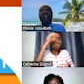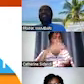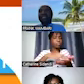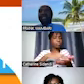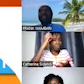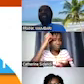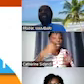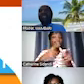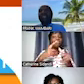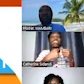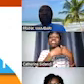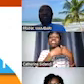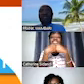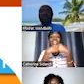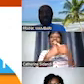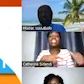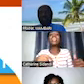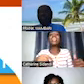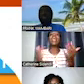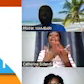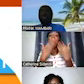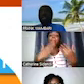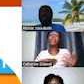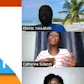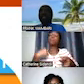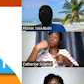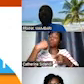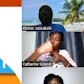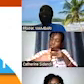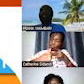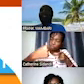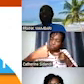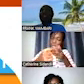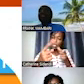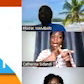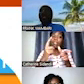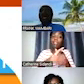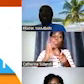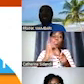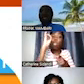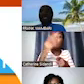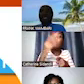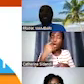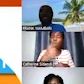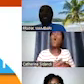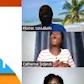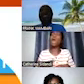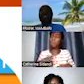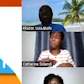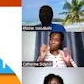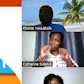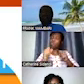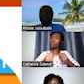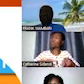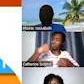challenges are going to help me to move on. And you'll be willing to say, you know what, I can learn new